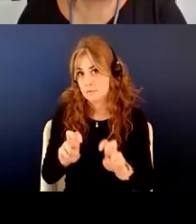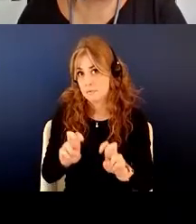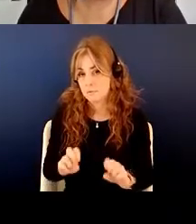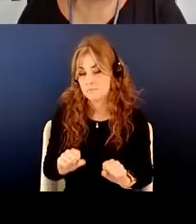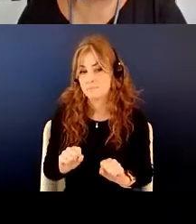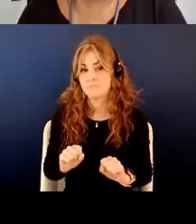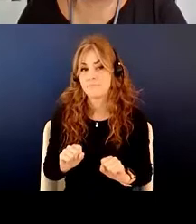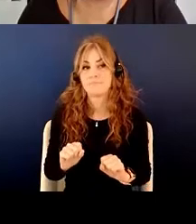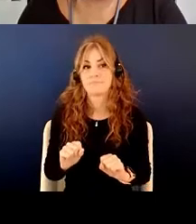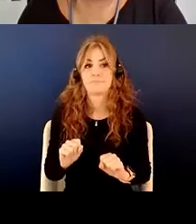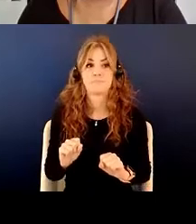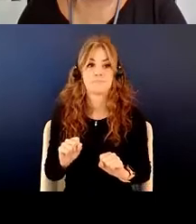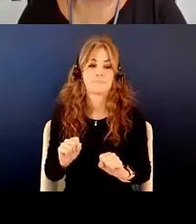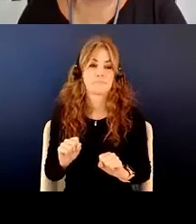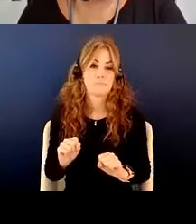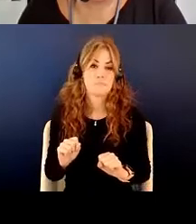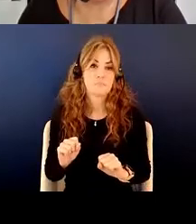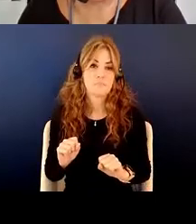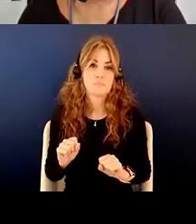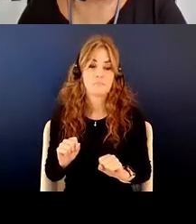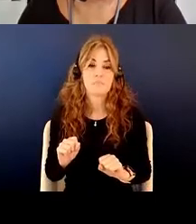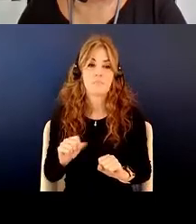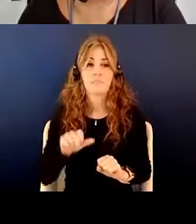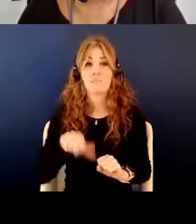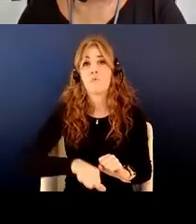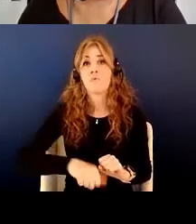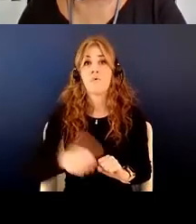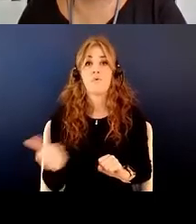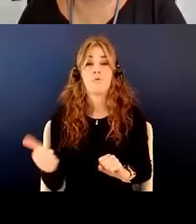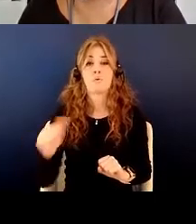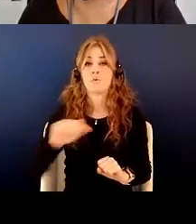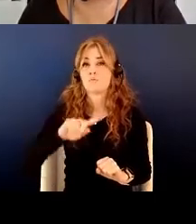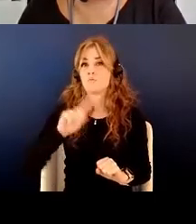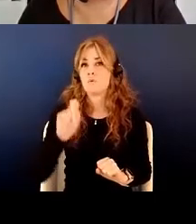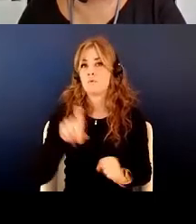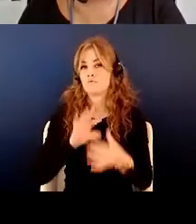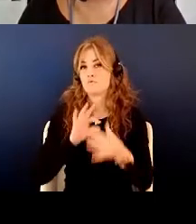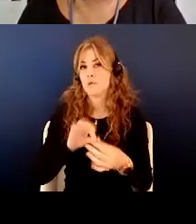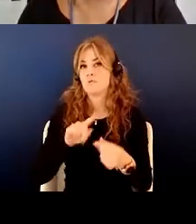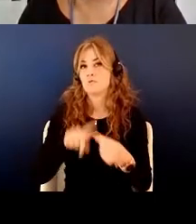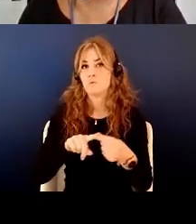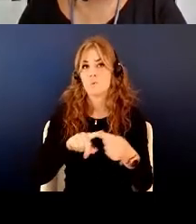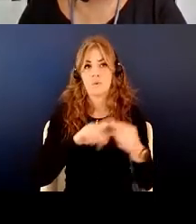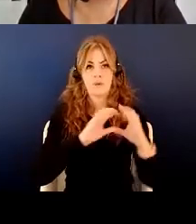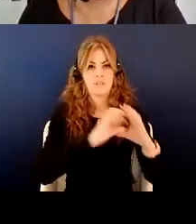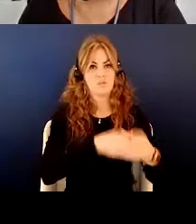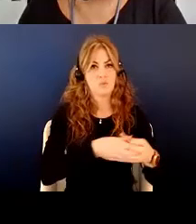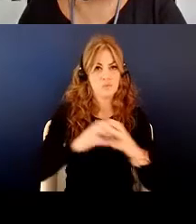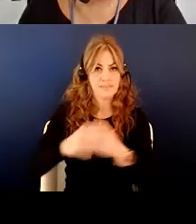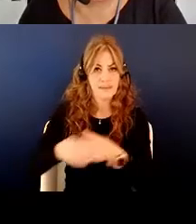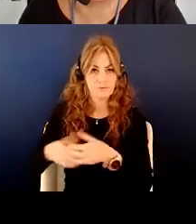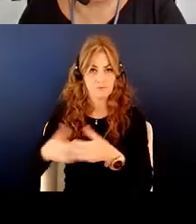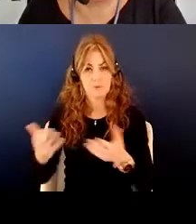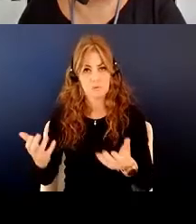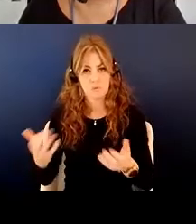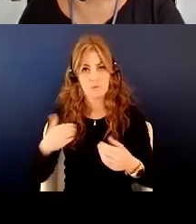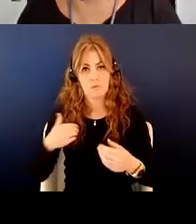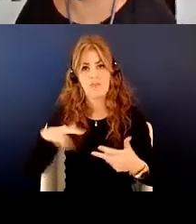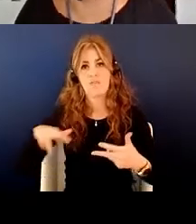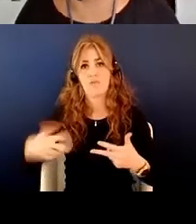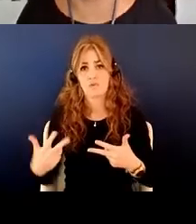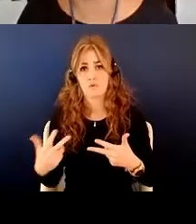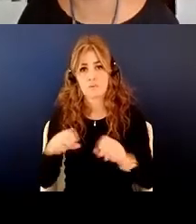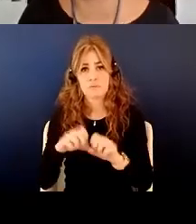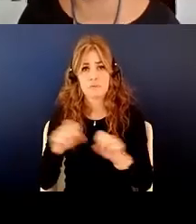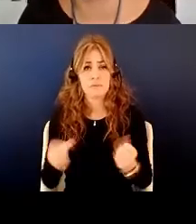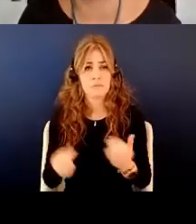And then our other major question, again, is about associations. So here's a third systematic